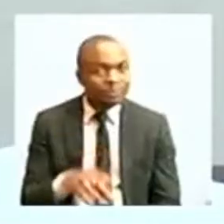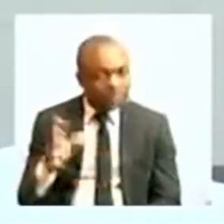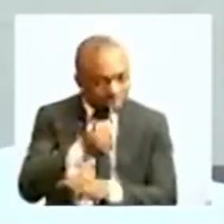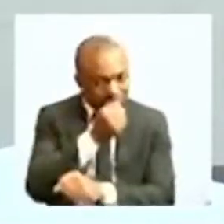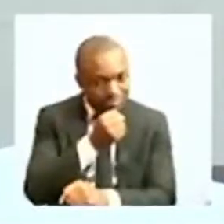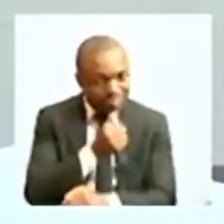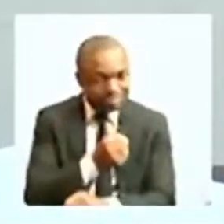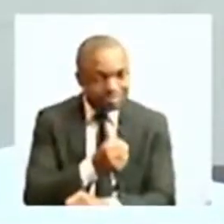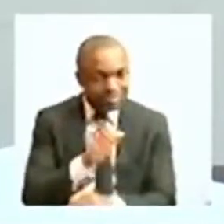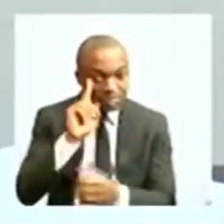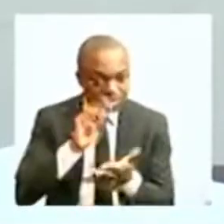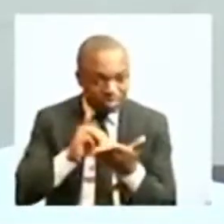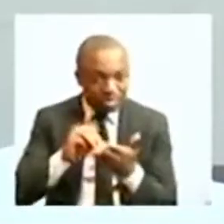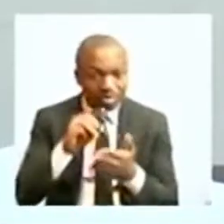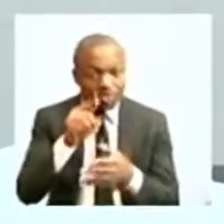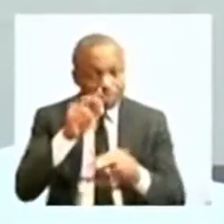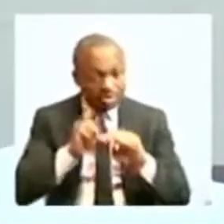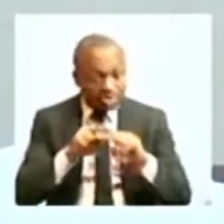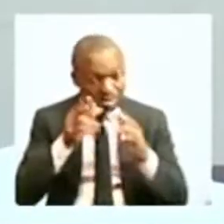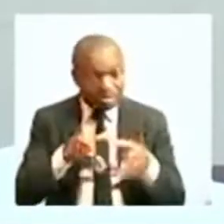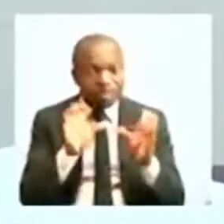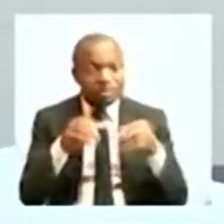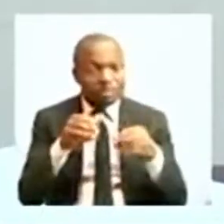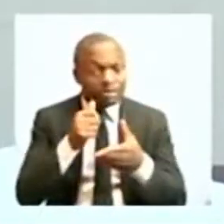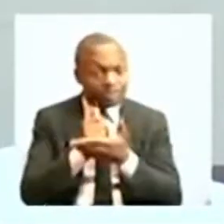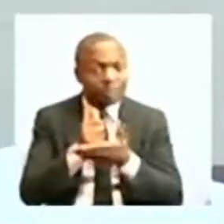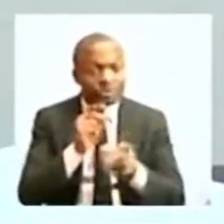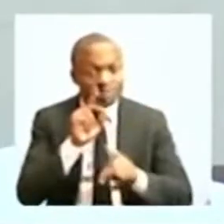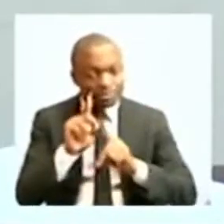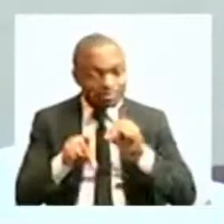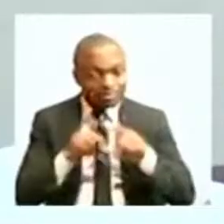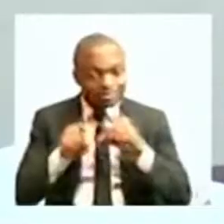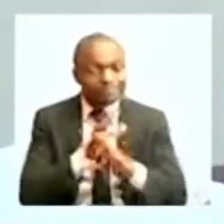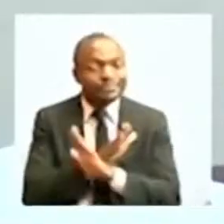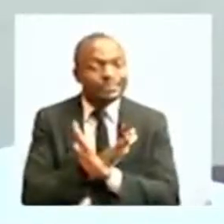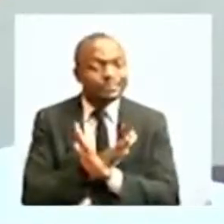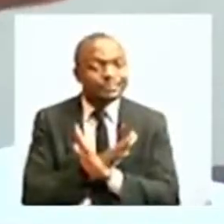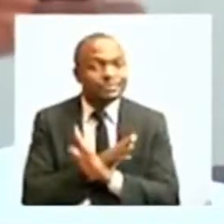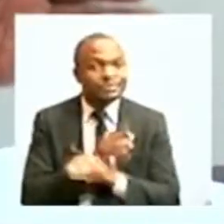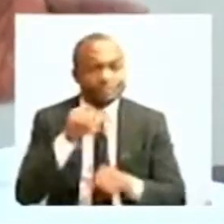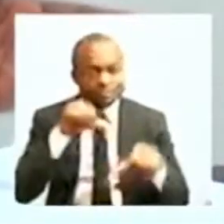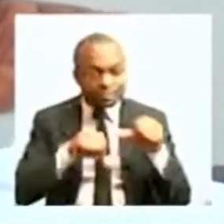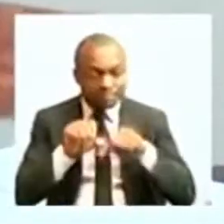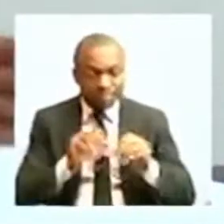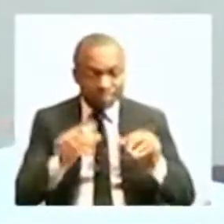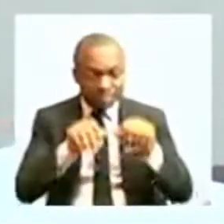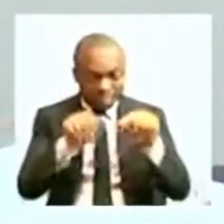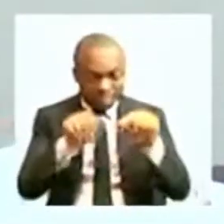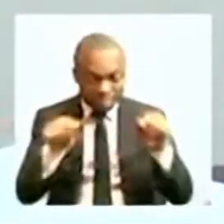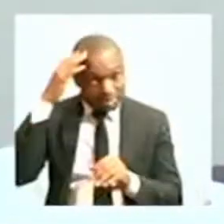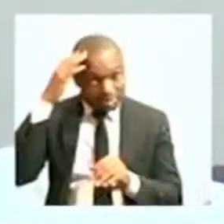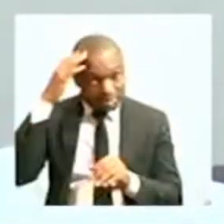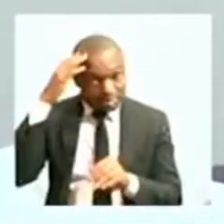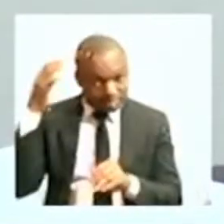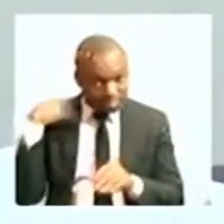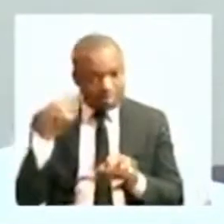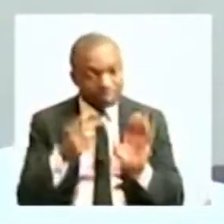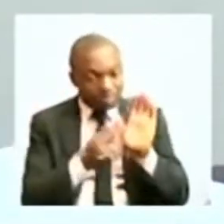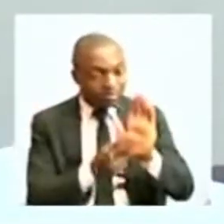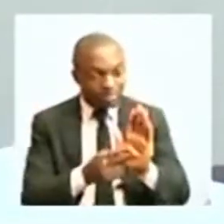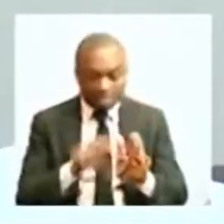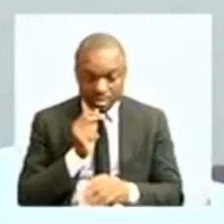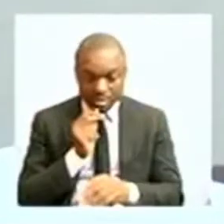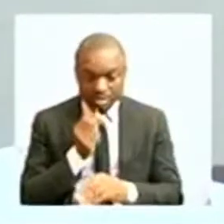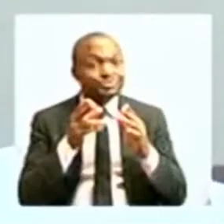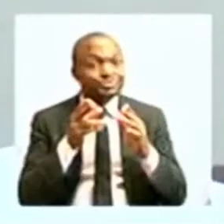Now you sit here as a committee on behalf of the Zambian people. The Auditor General's office has viewed them. We sit